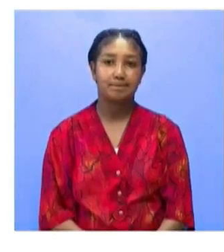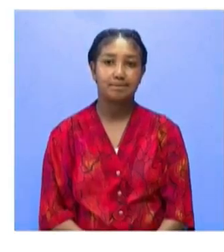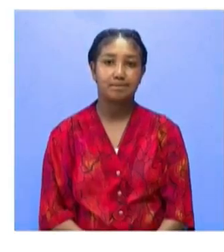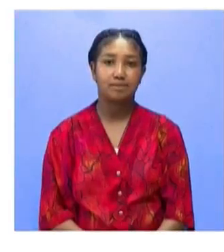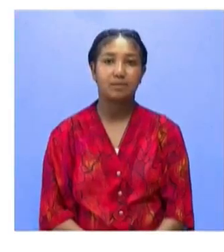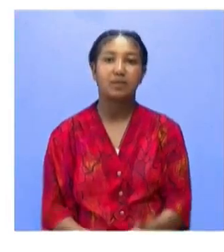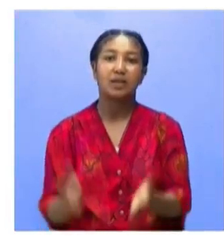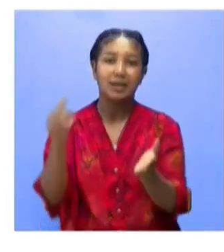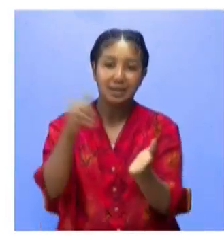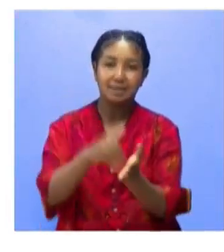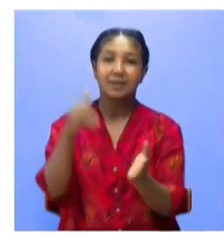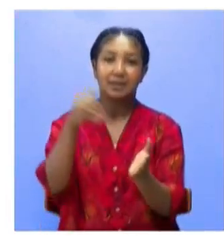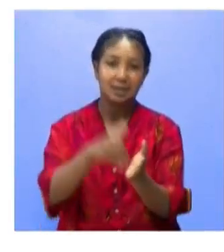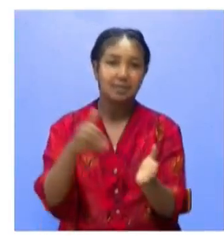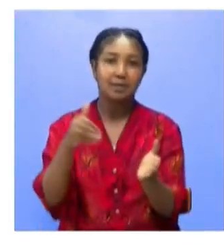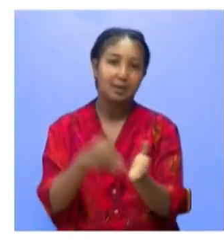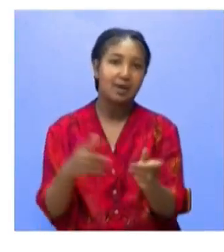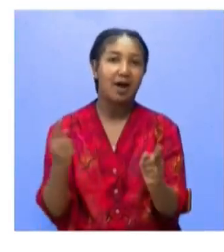repeated action.